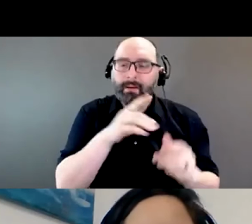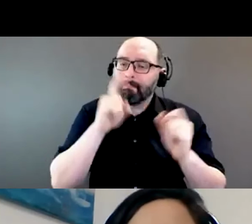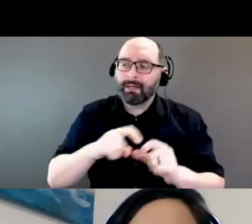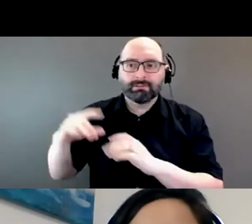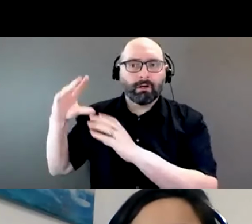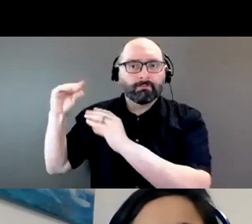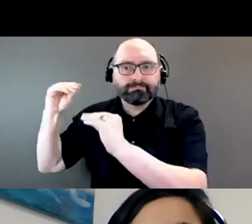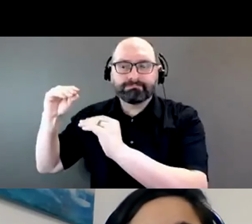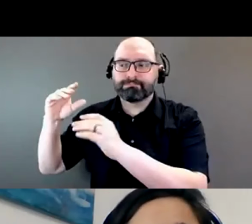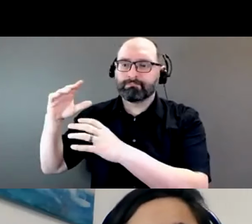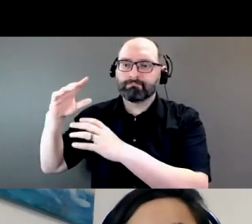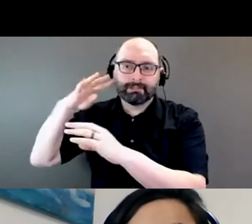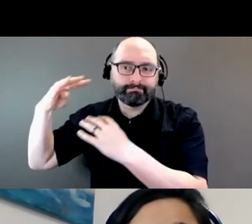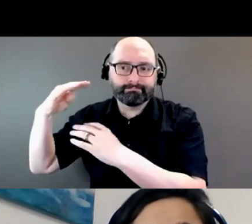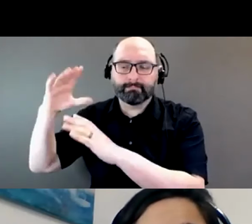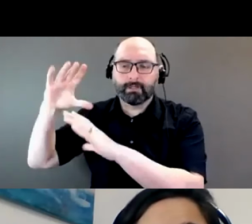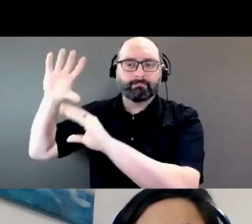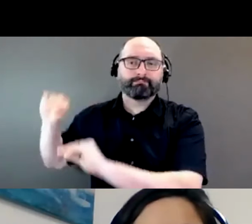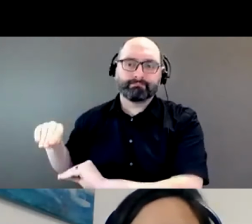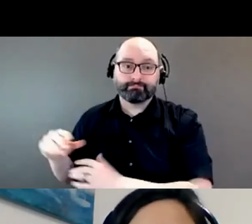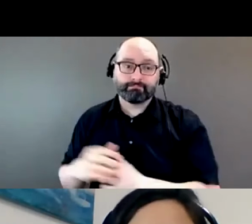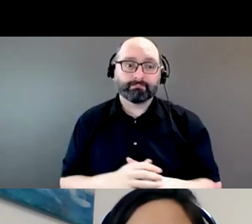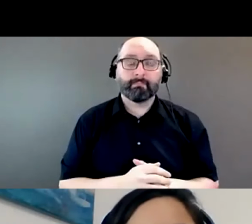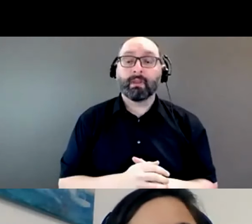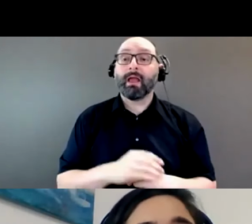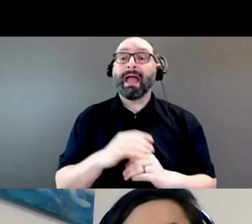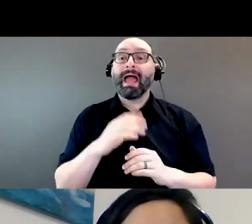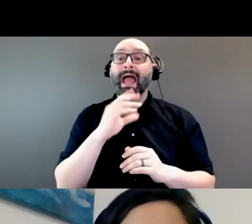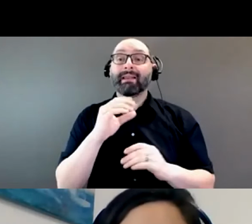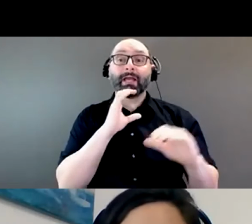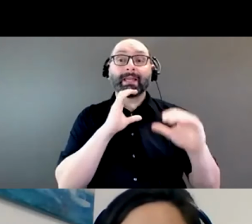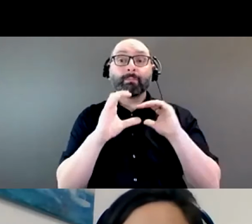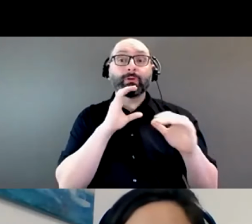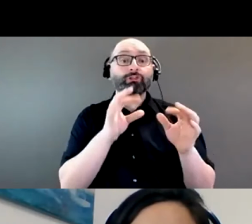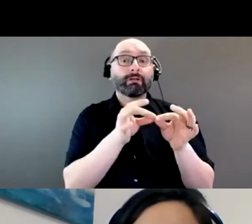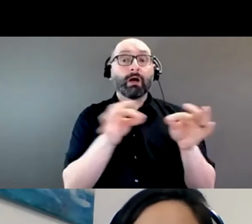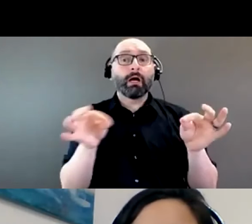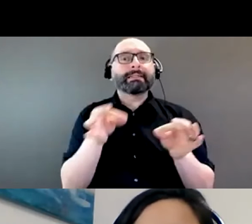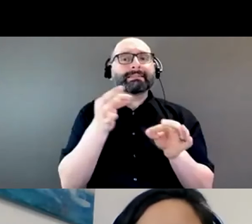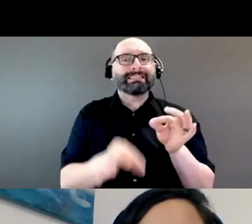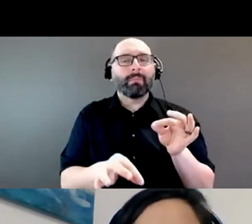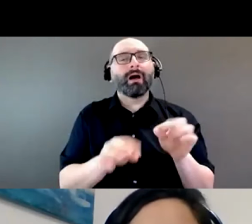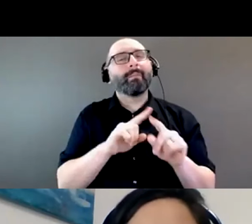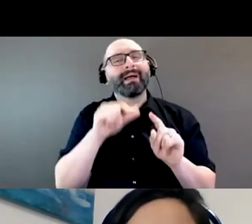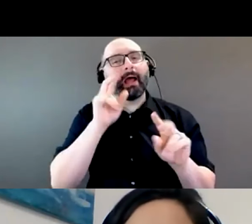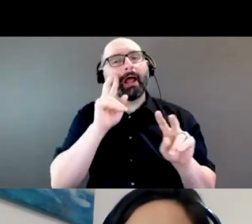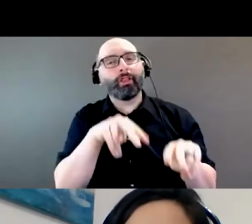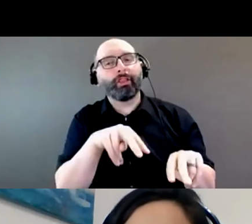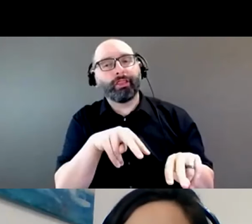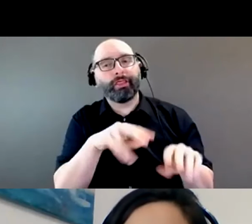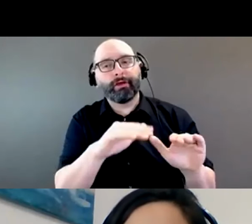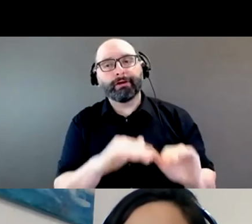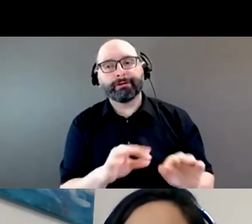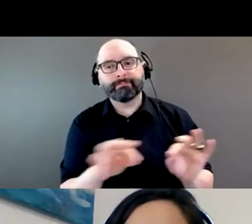It's important to keep communication simple, but not talking down to the person. So there are different ways that you can do